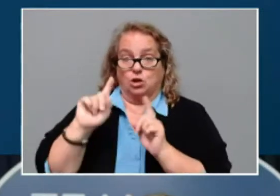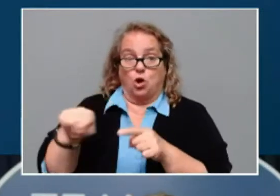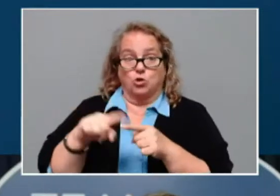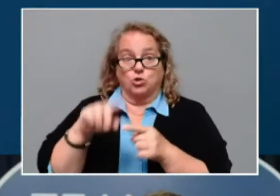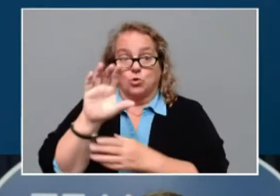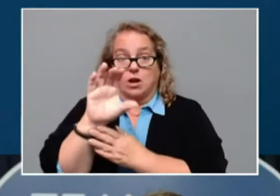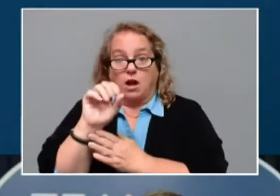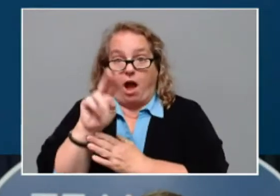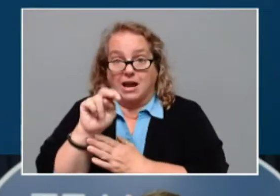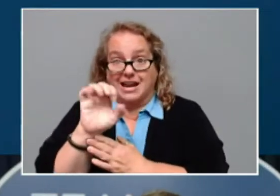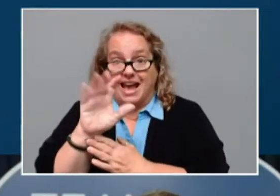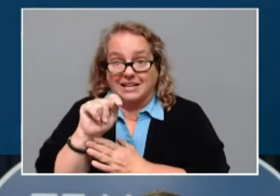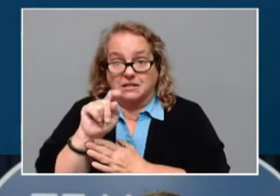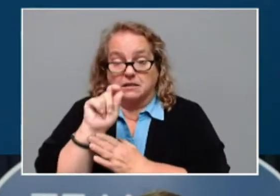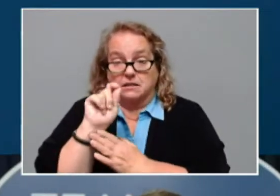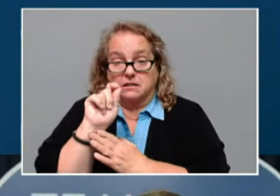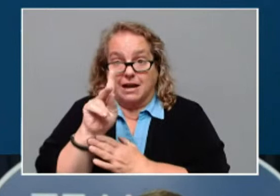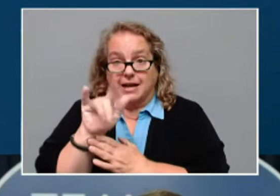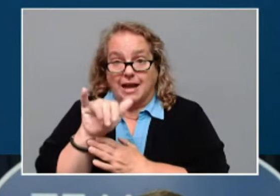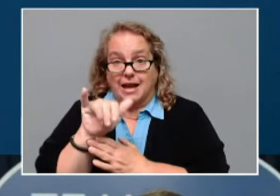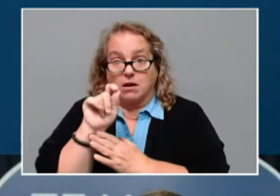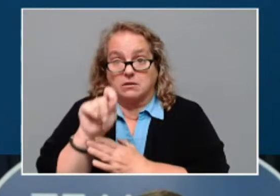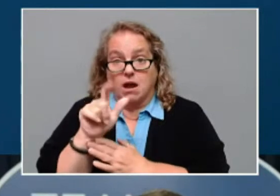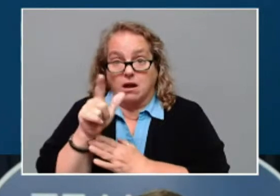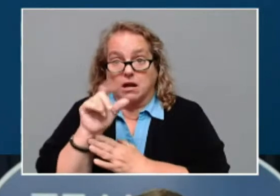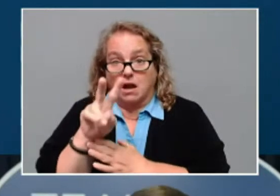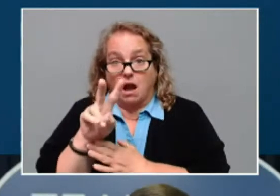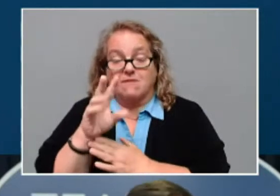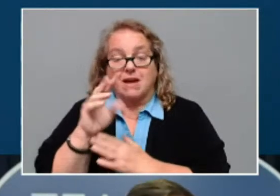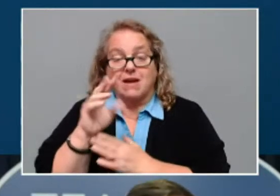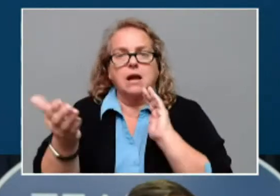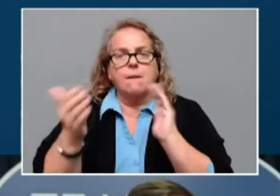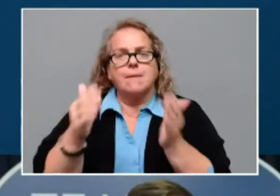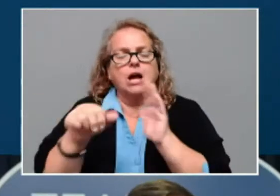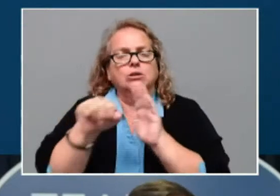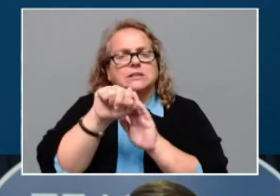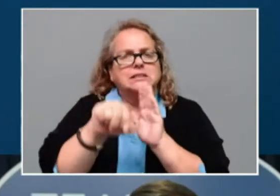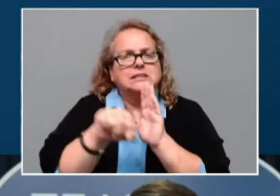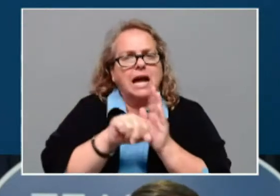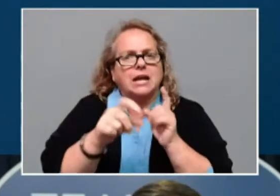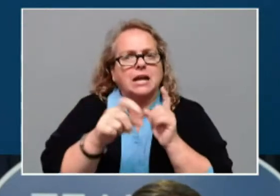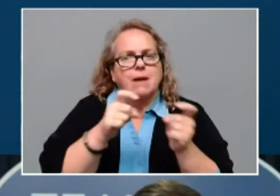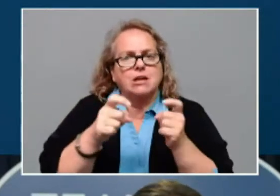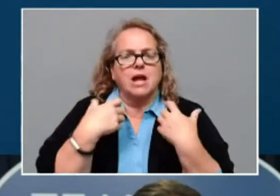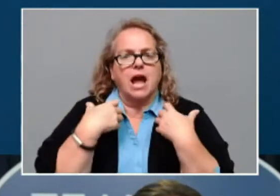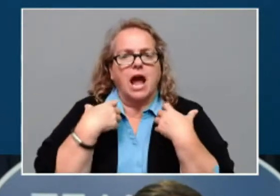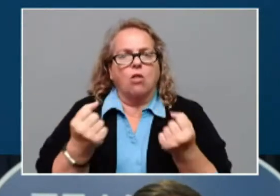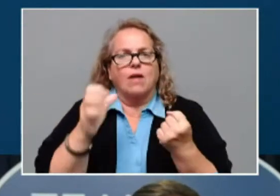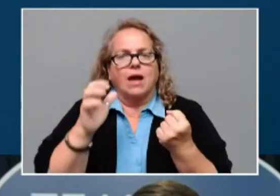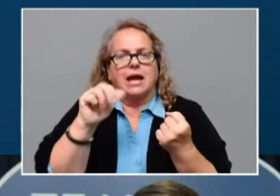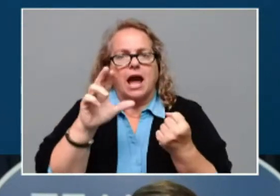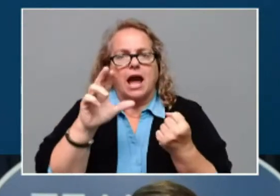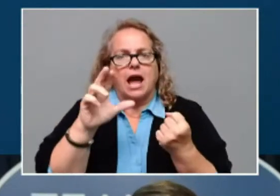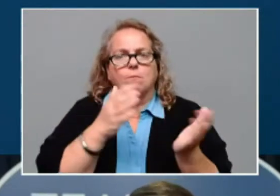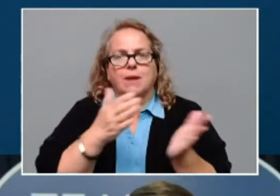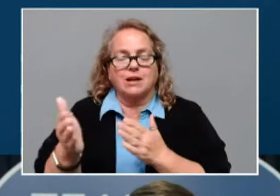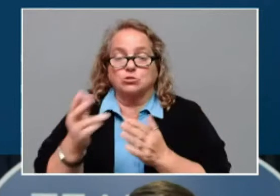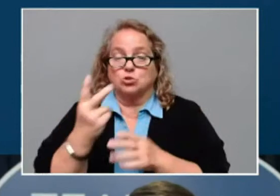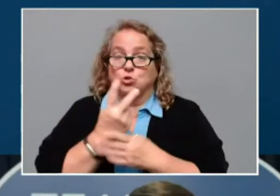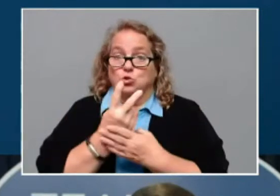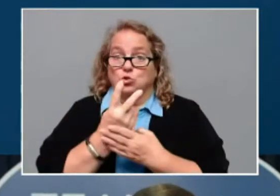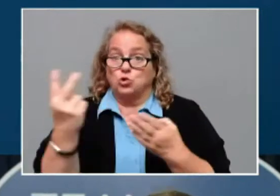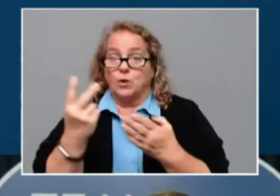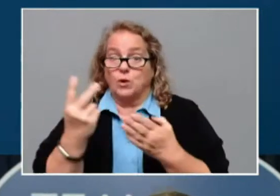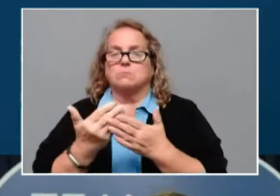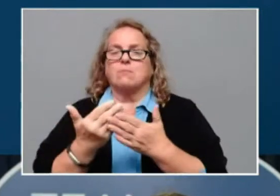connect.ky.gov and compare state-managed health insurance plans a full 2 weeks ahead of open enrollment, because our new open enrollment, first time